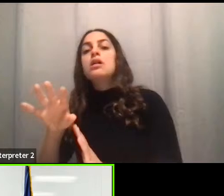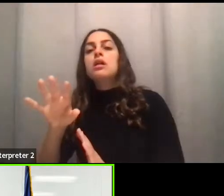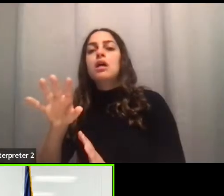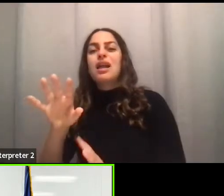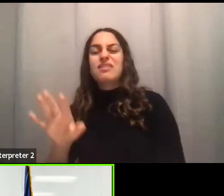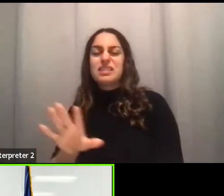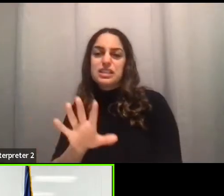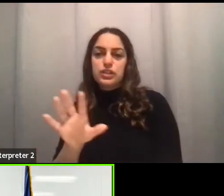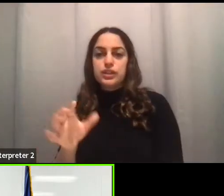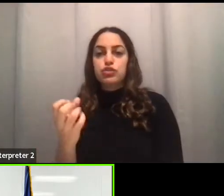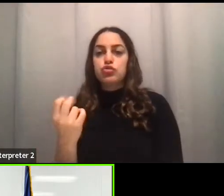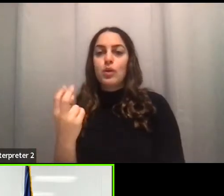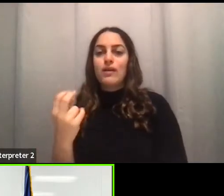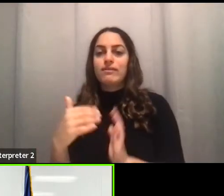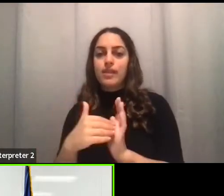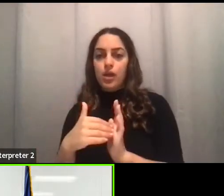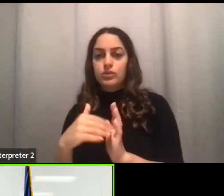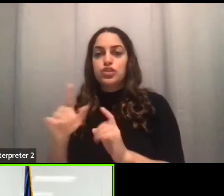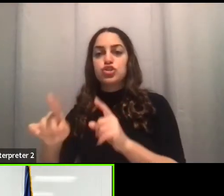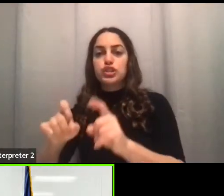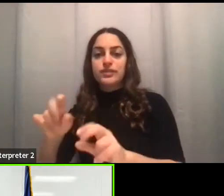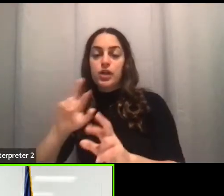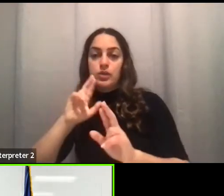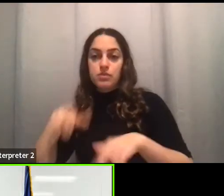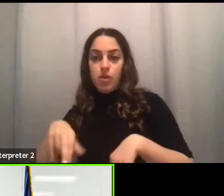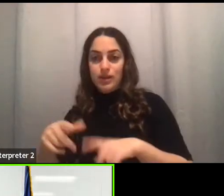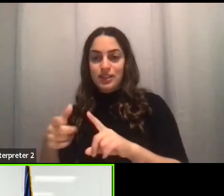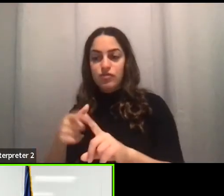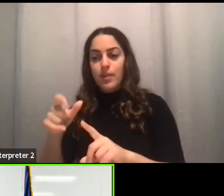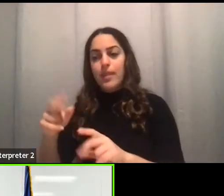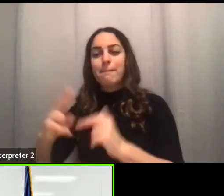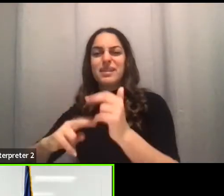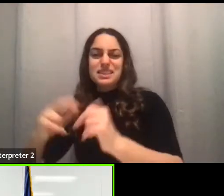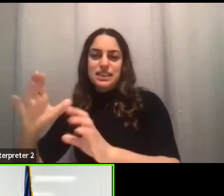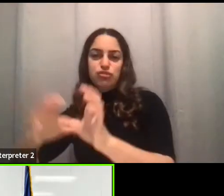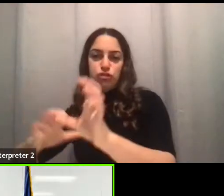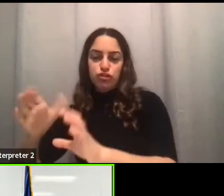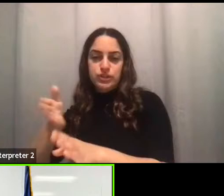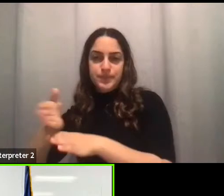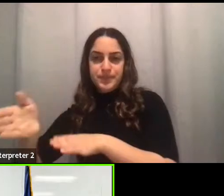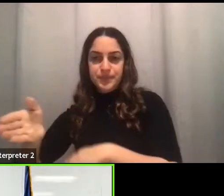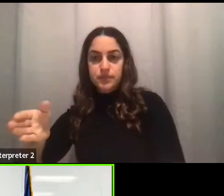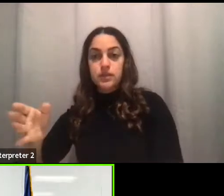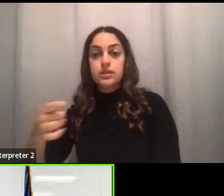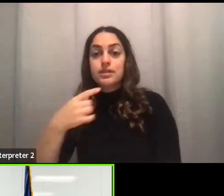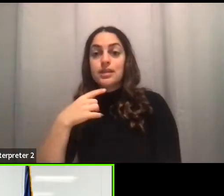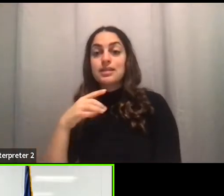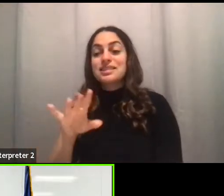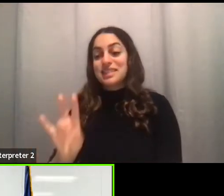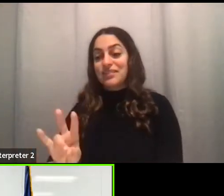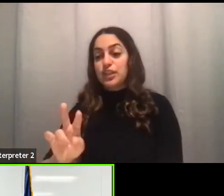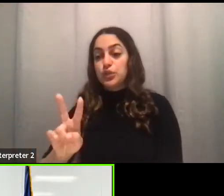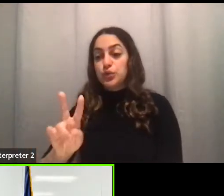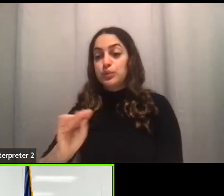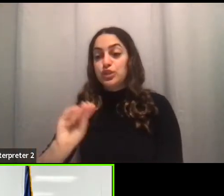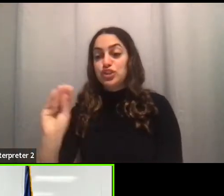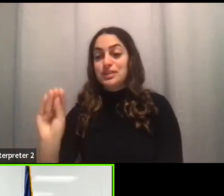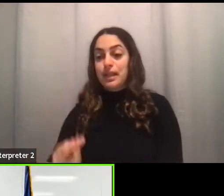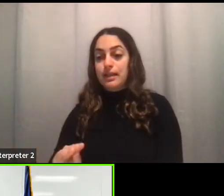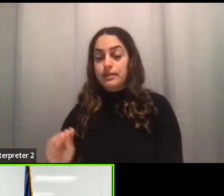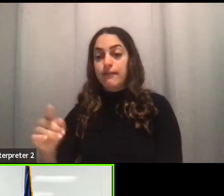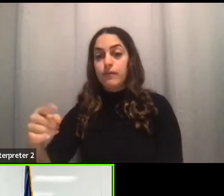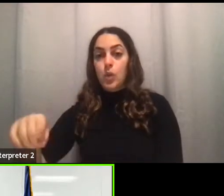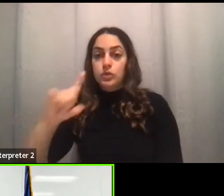000 survey respondents from the building and construction industry 72 of those who